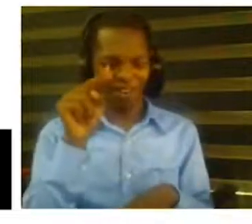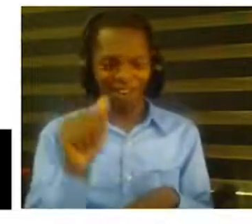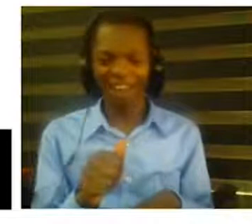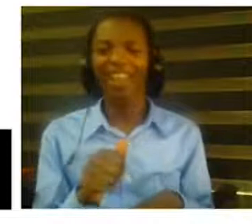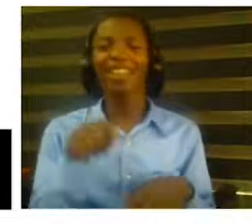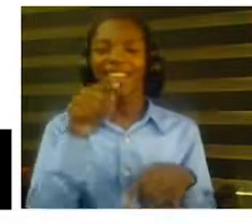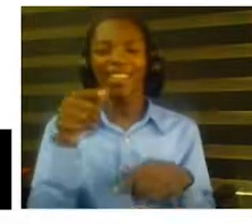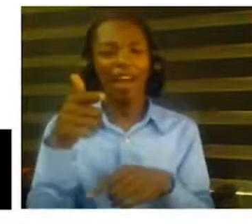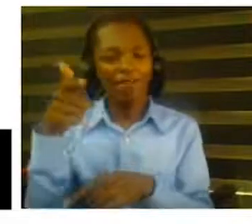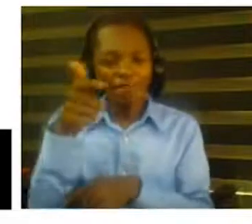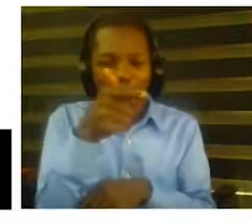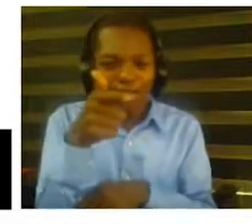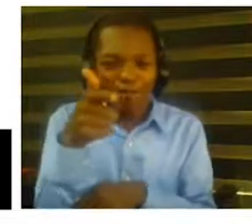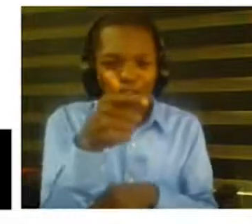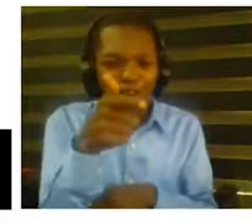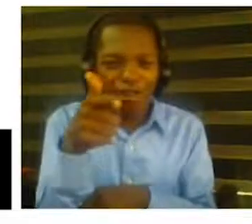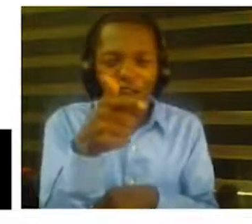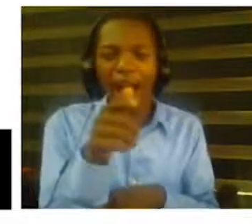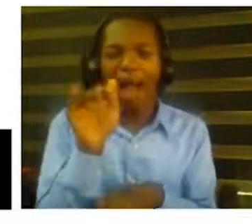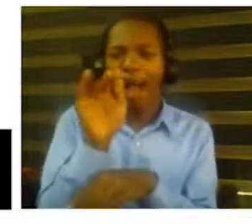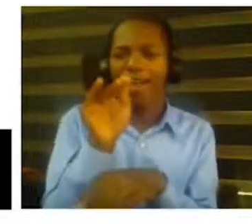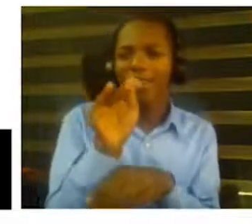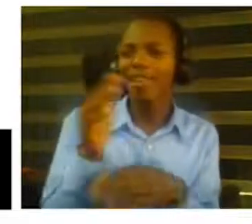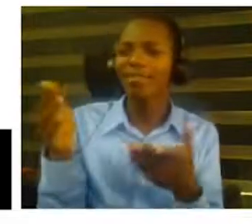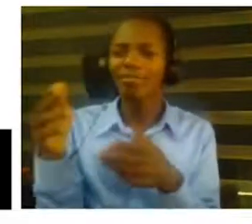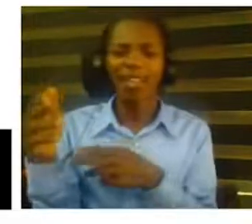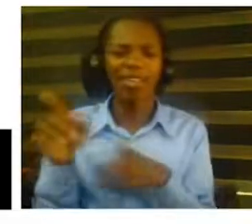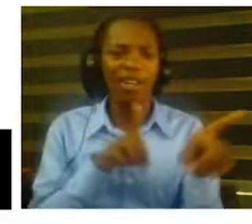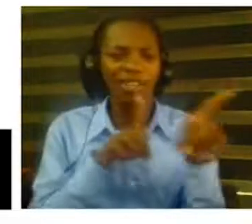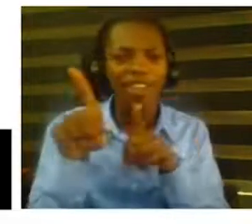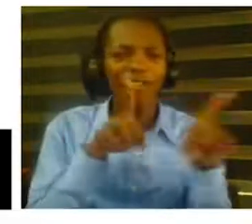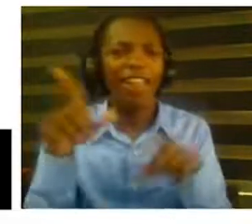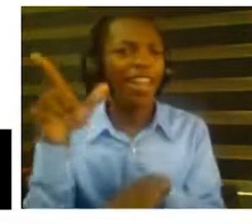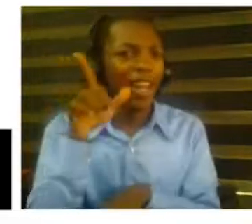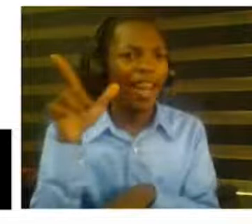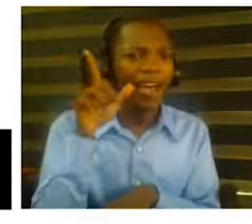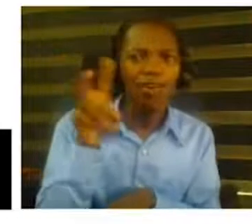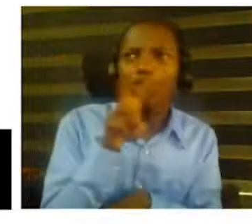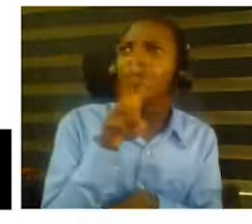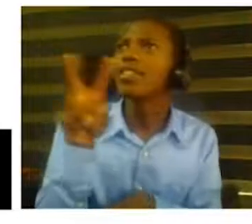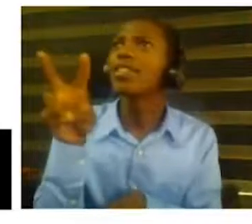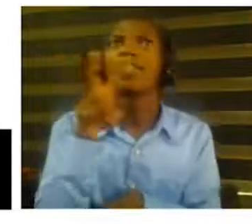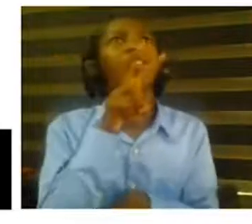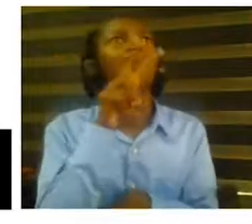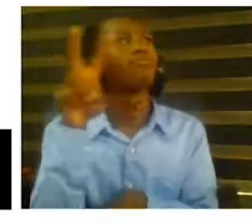asking her about travel around London when we were looking to redesign the London taxi.